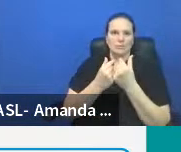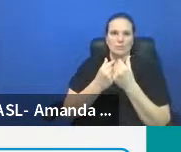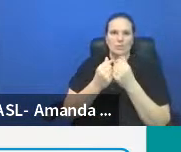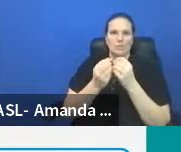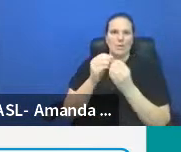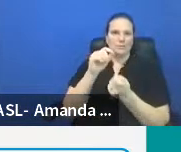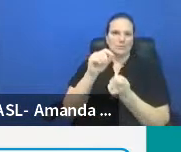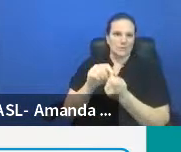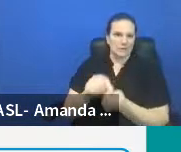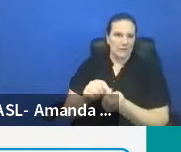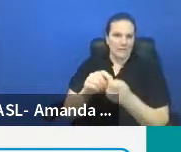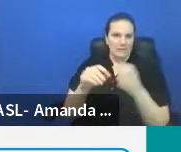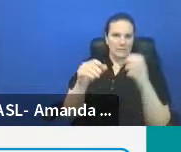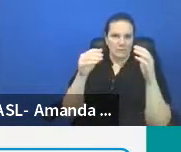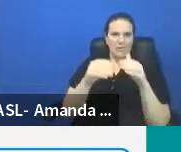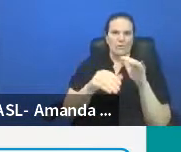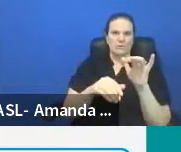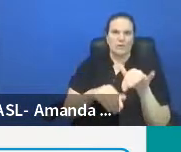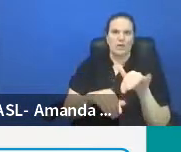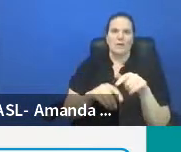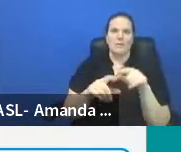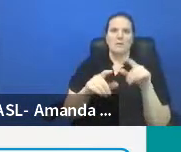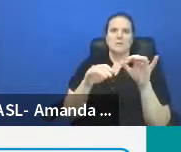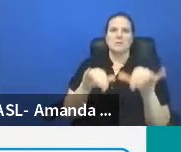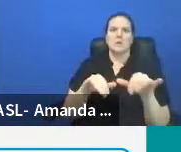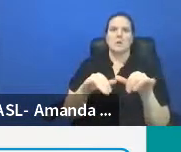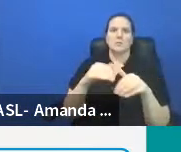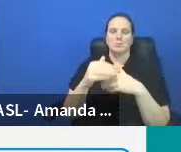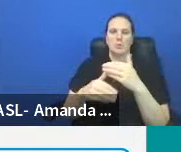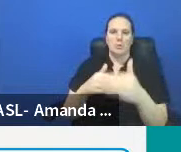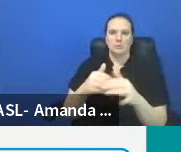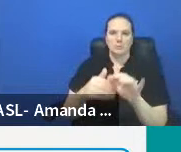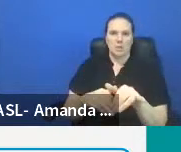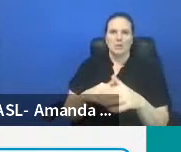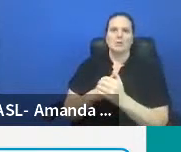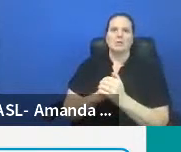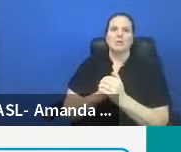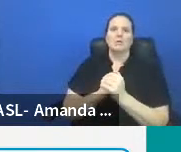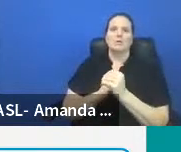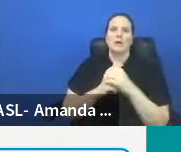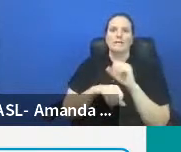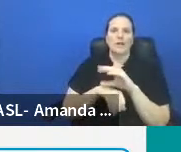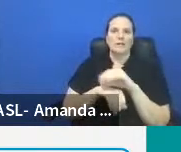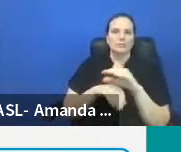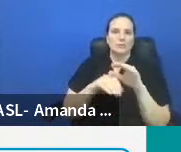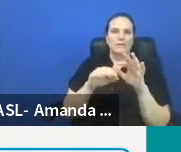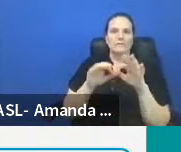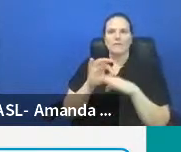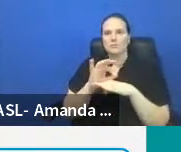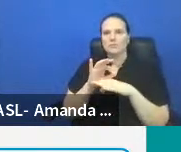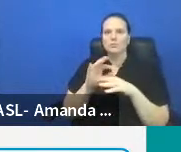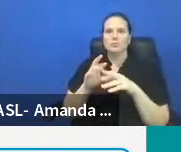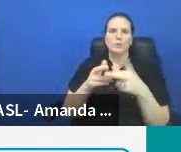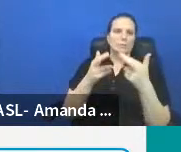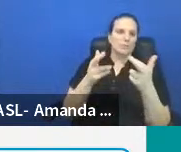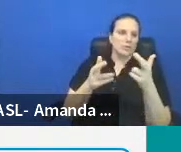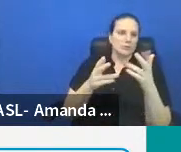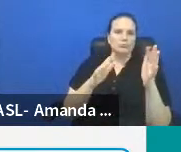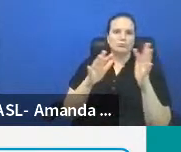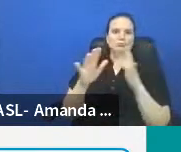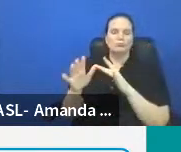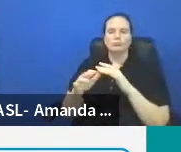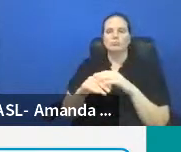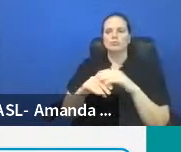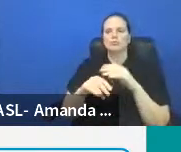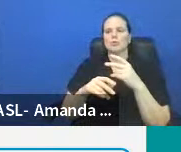specific focus. But they're the same sorts of processes, and again, those advisory functions and recommendations going up to